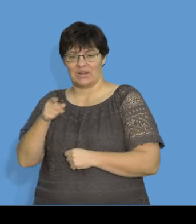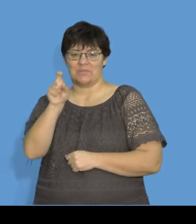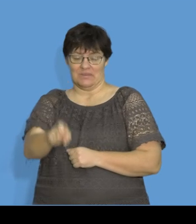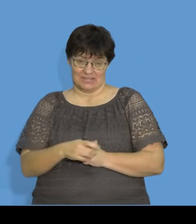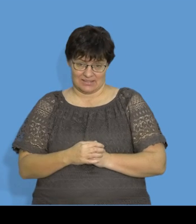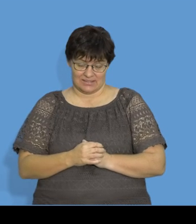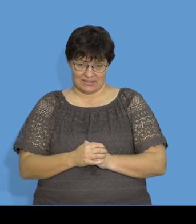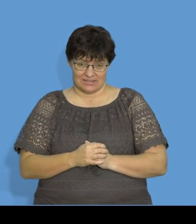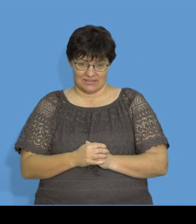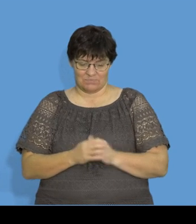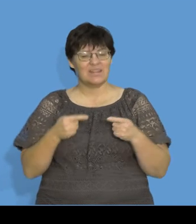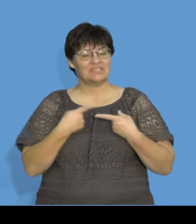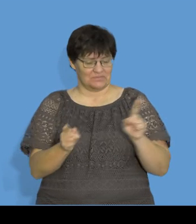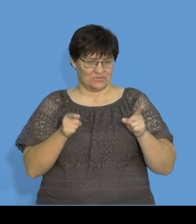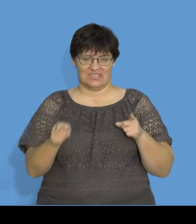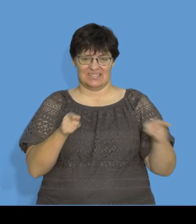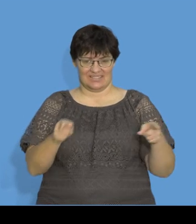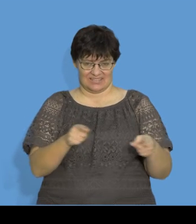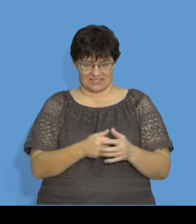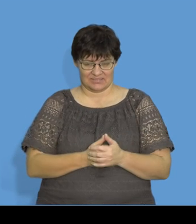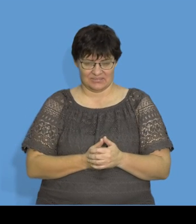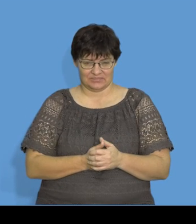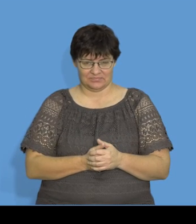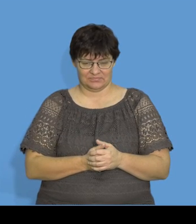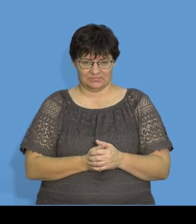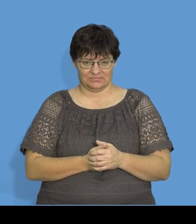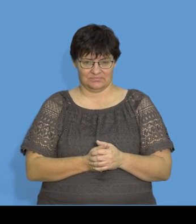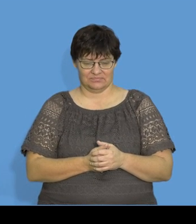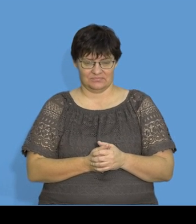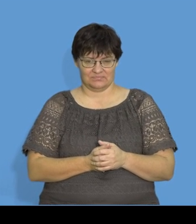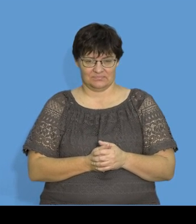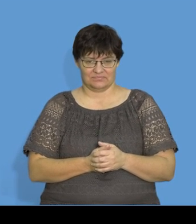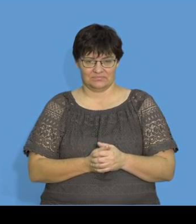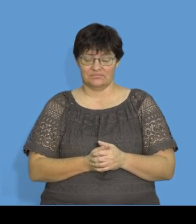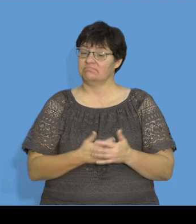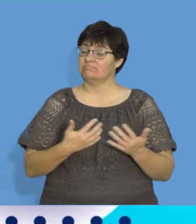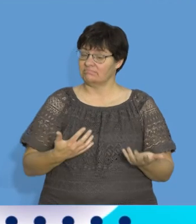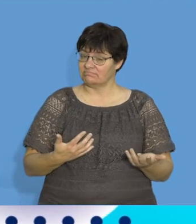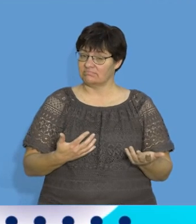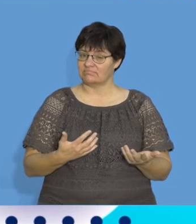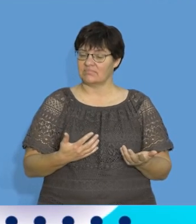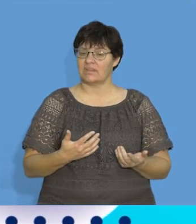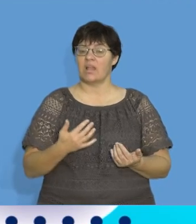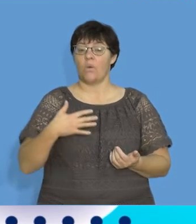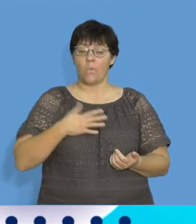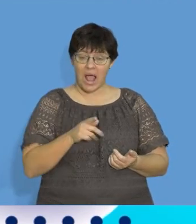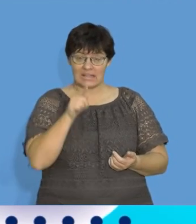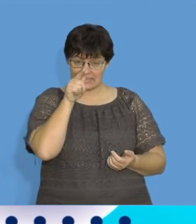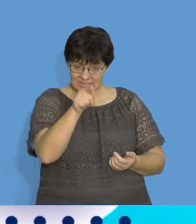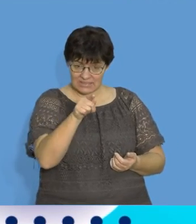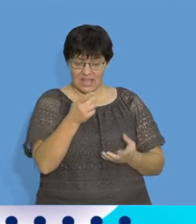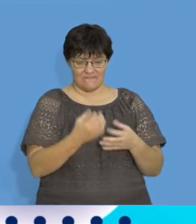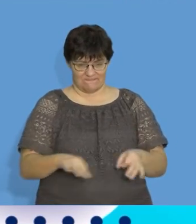change? Here, they want you to calculate his new kinetic energy. In other words, they want